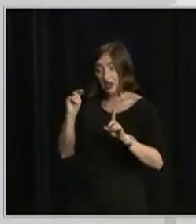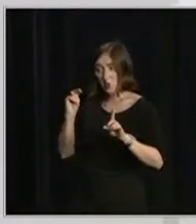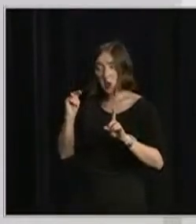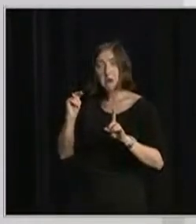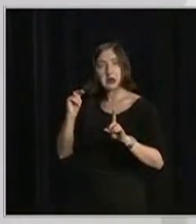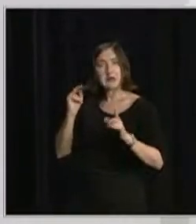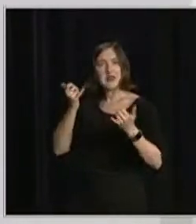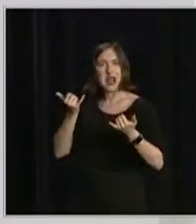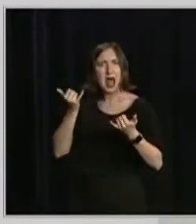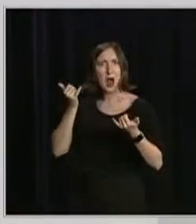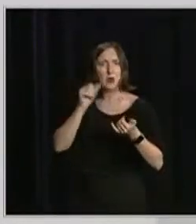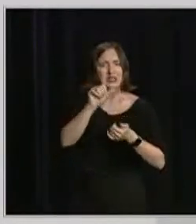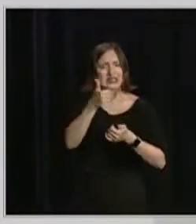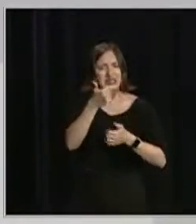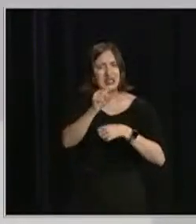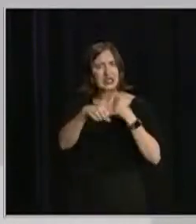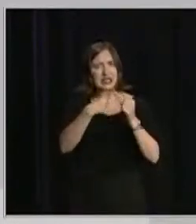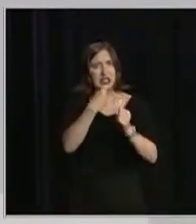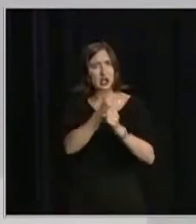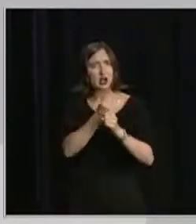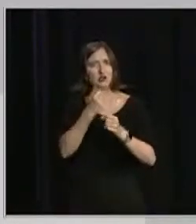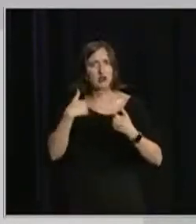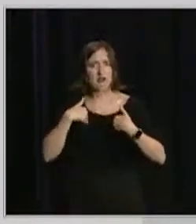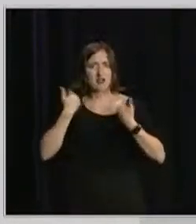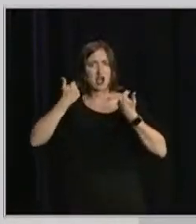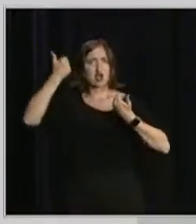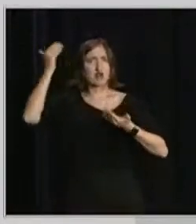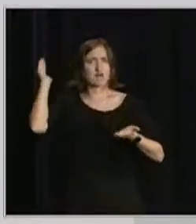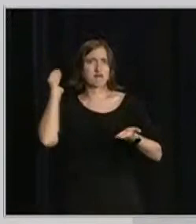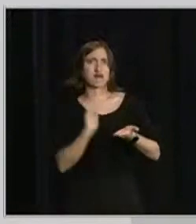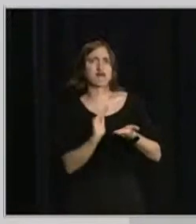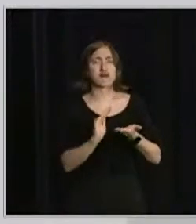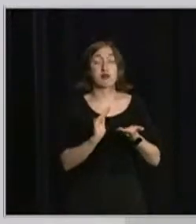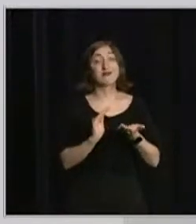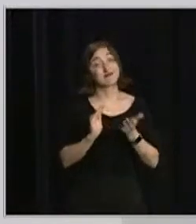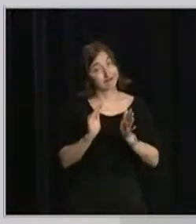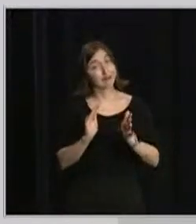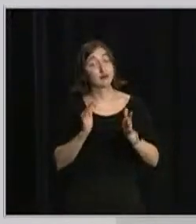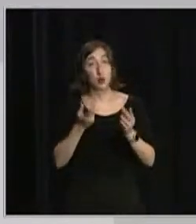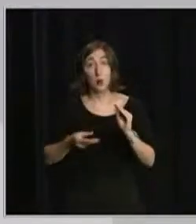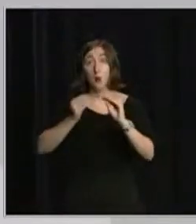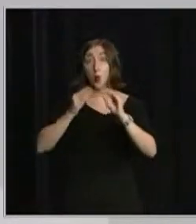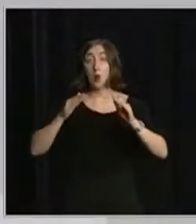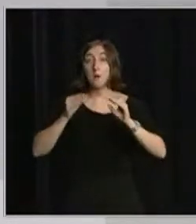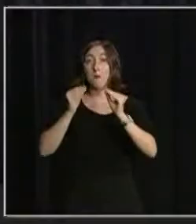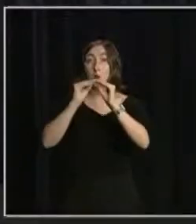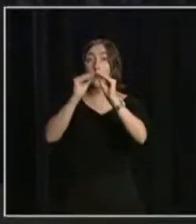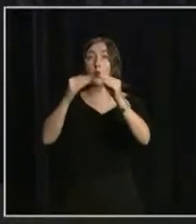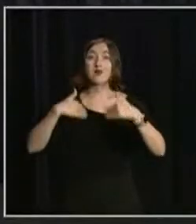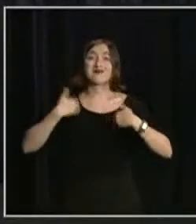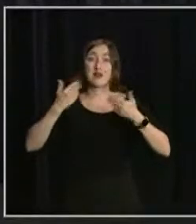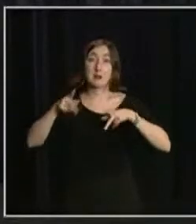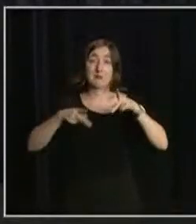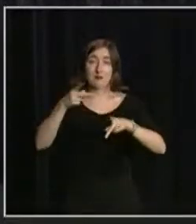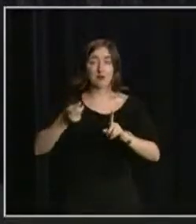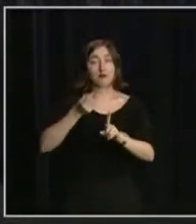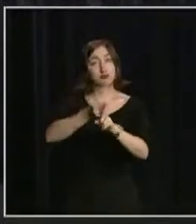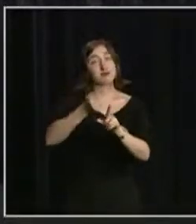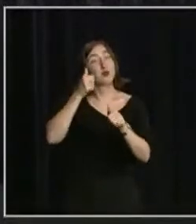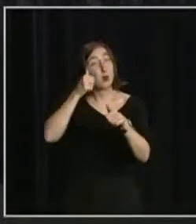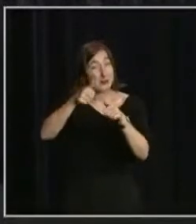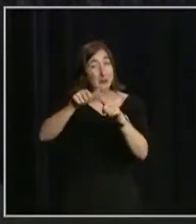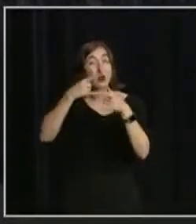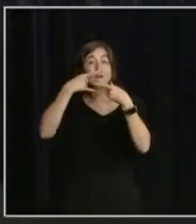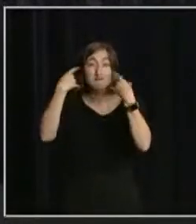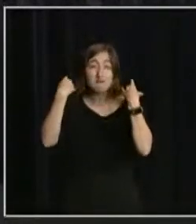getting vaccinated and wearing a mask are your best defenses against this virus. Let me turn it over now to Judge Wolff. Thank you, Mayor. I think it's